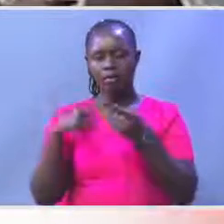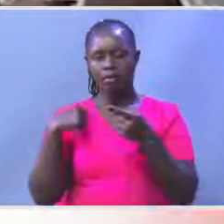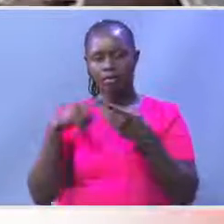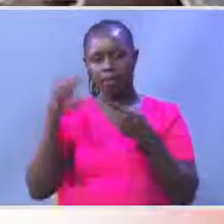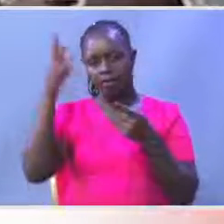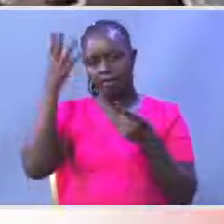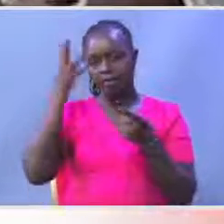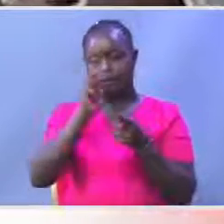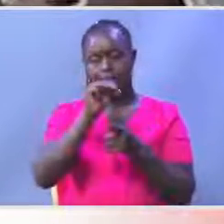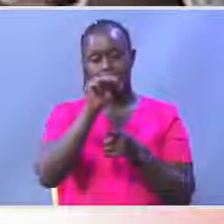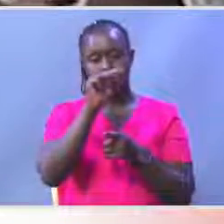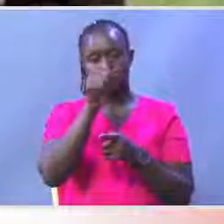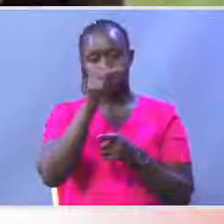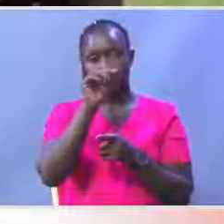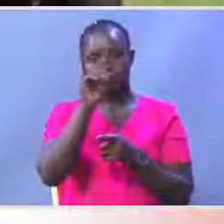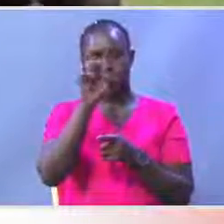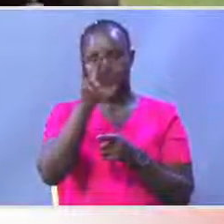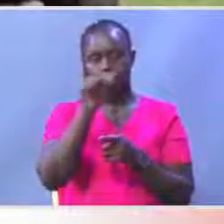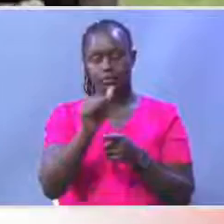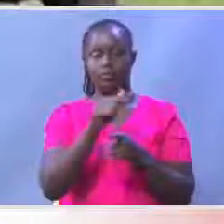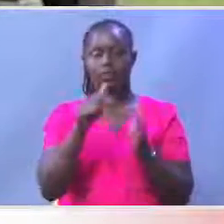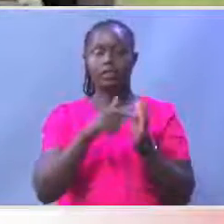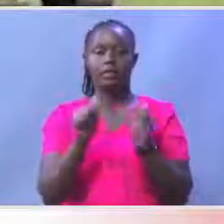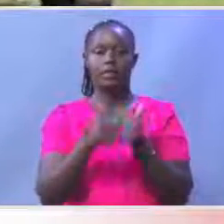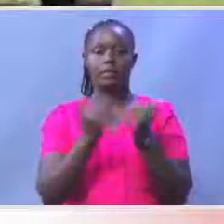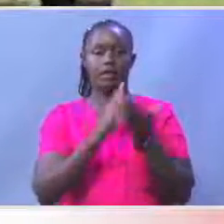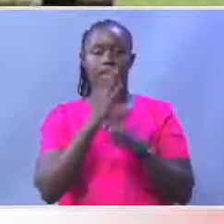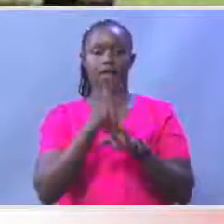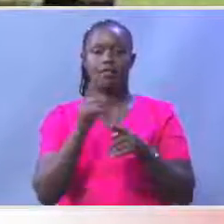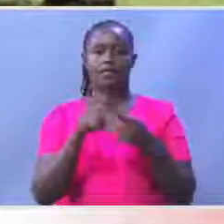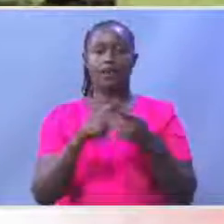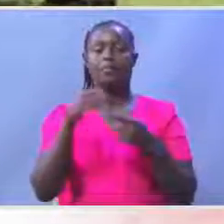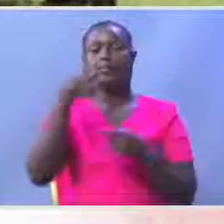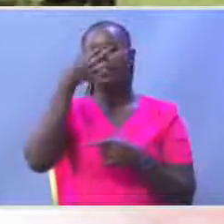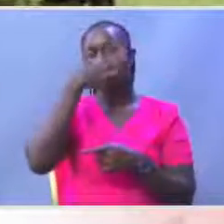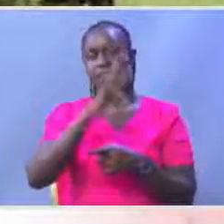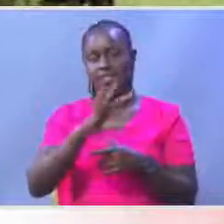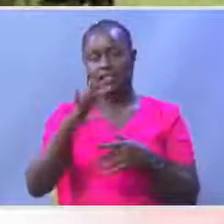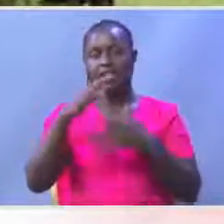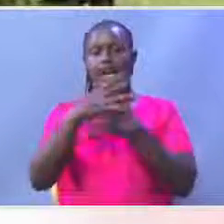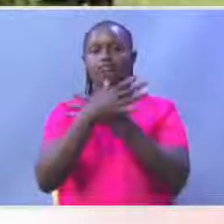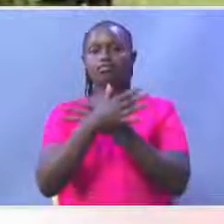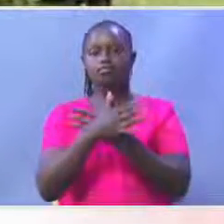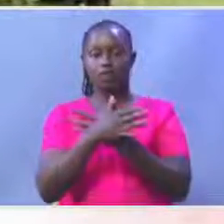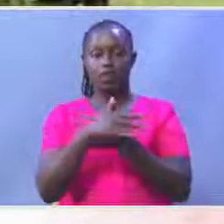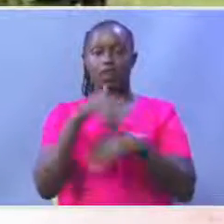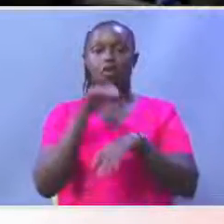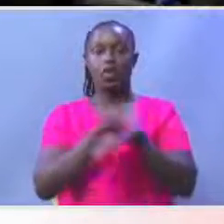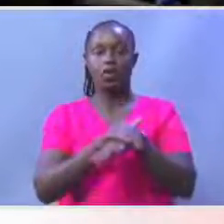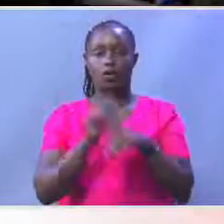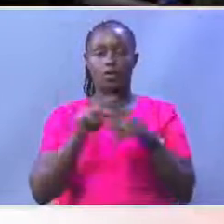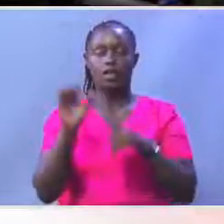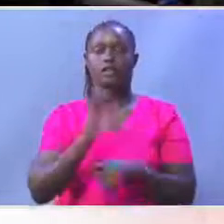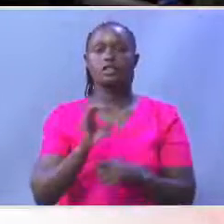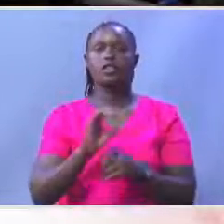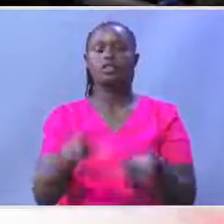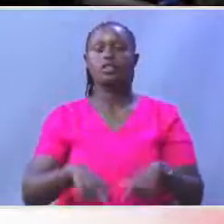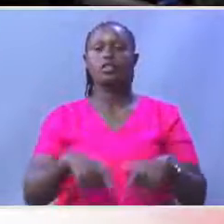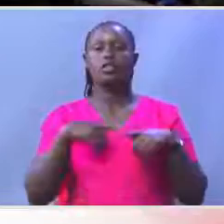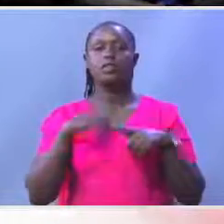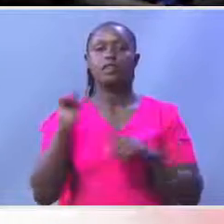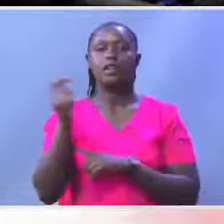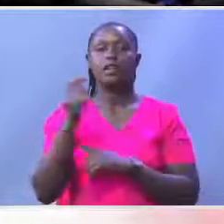The attack comes just days after the French and German embassies warned their citizens residing in Kenya of an